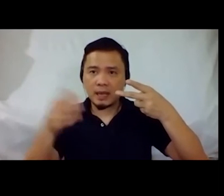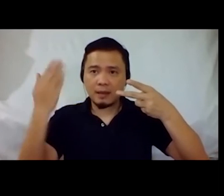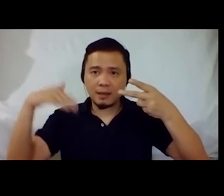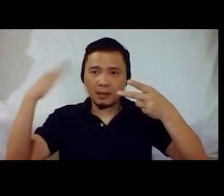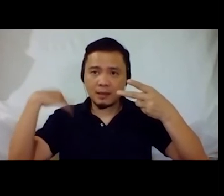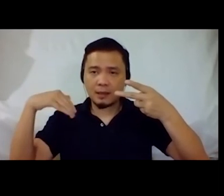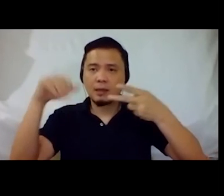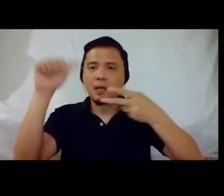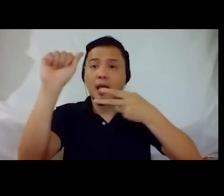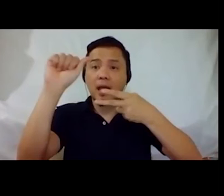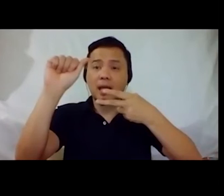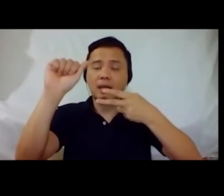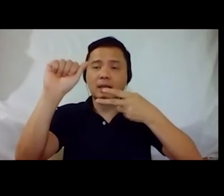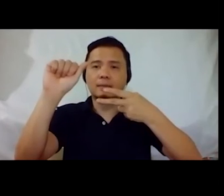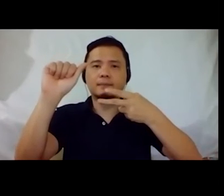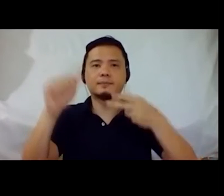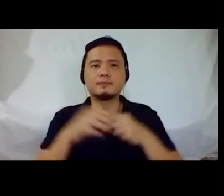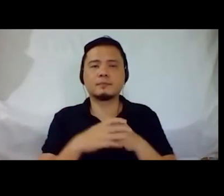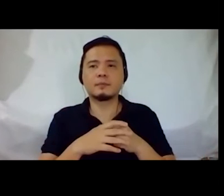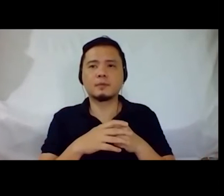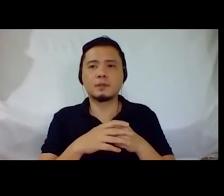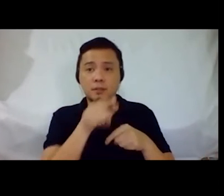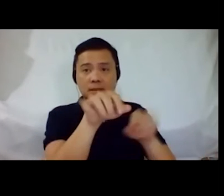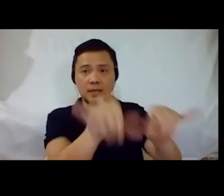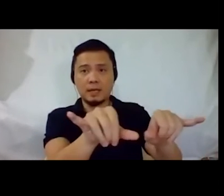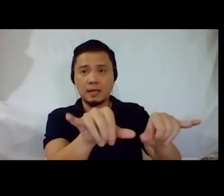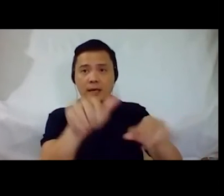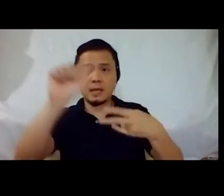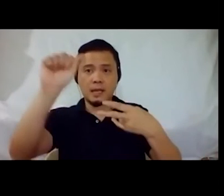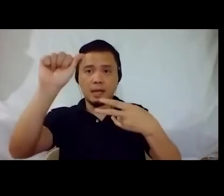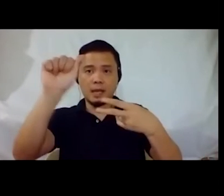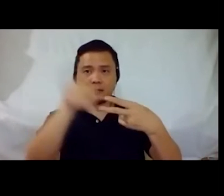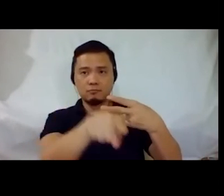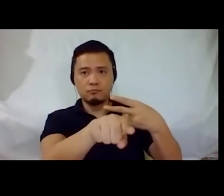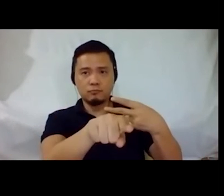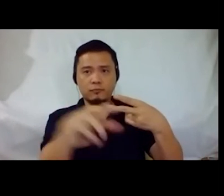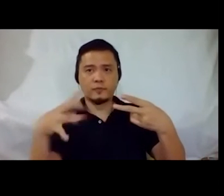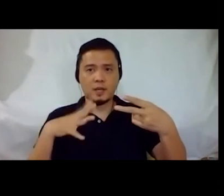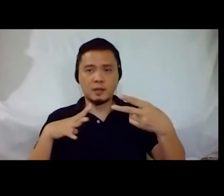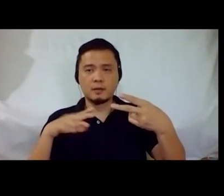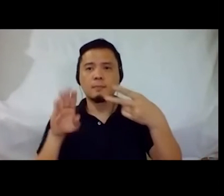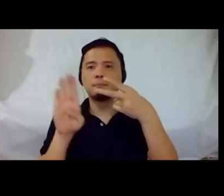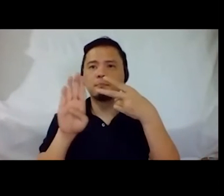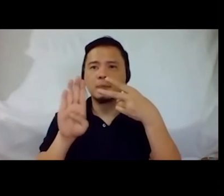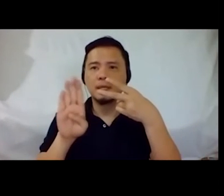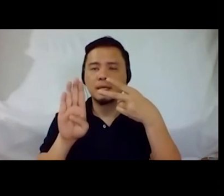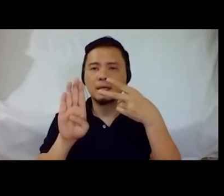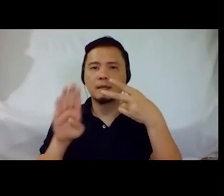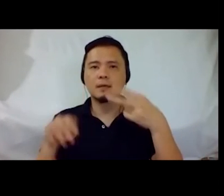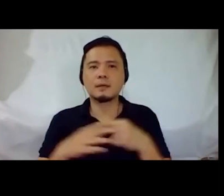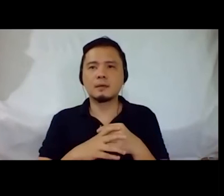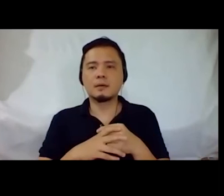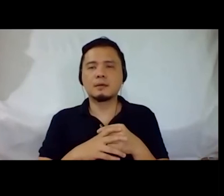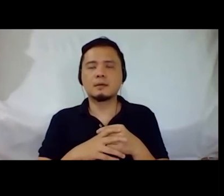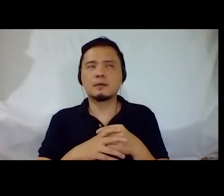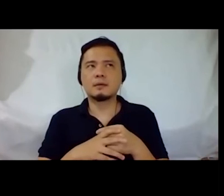the A would be like you have it, and the B would be like kind of the